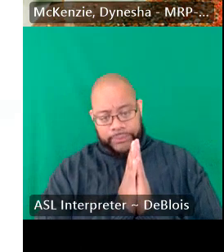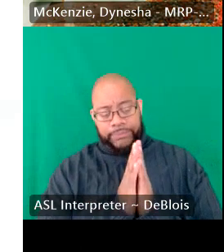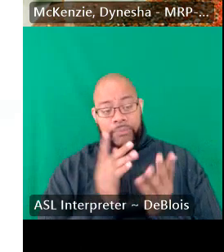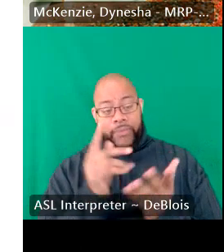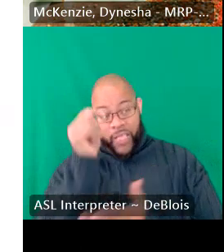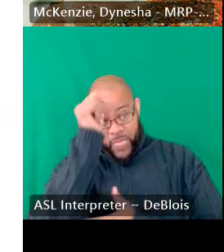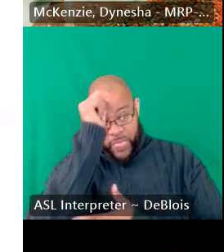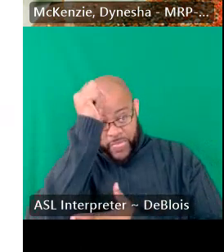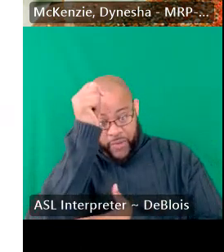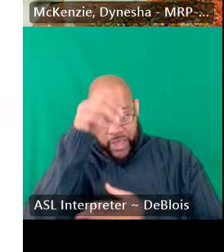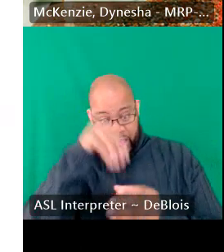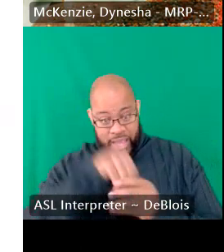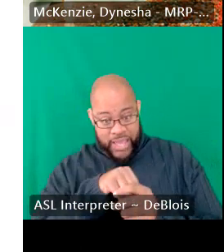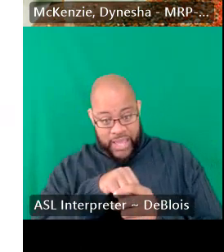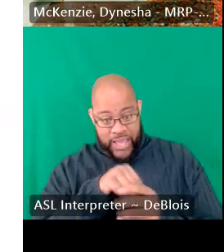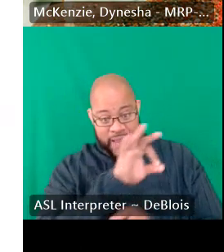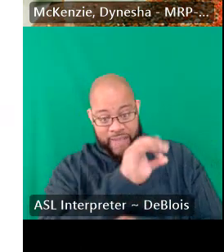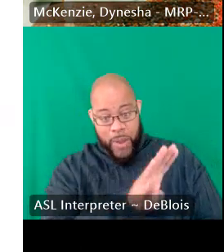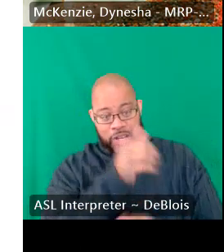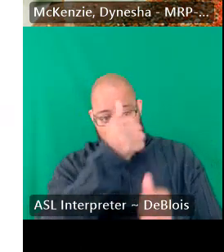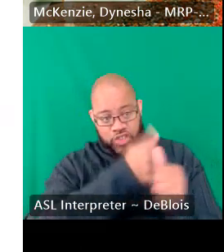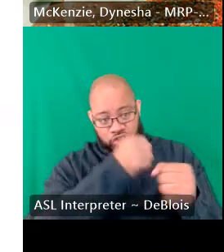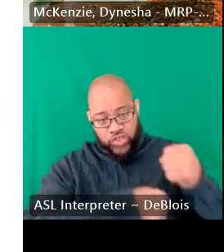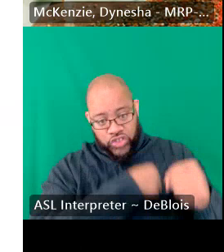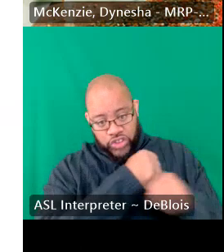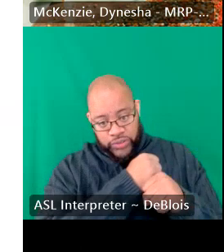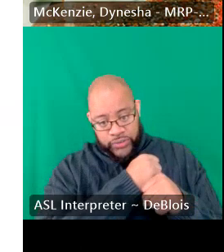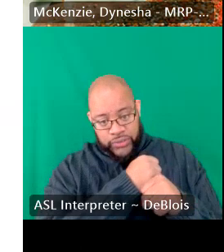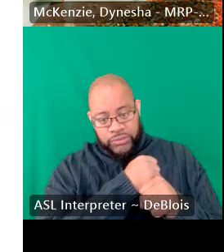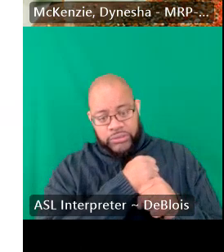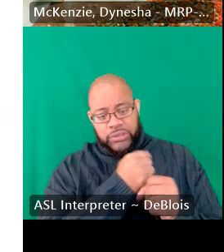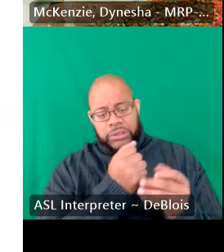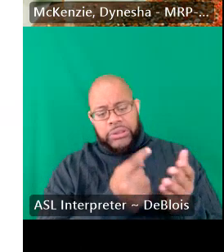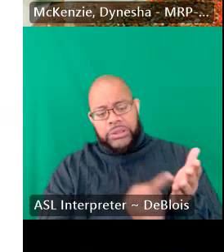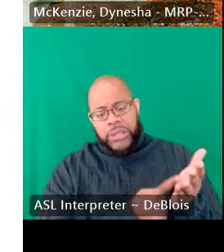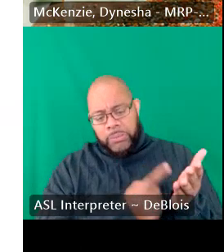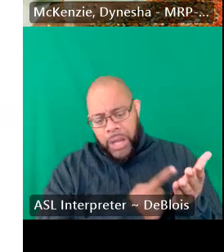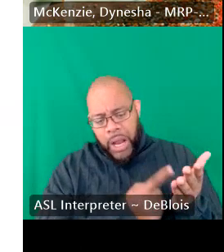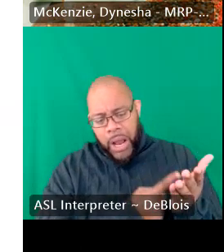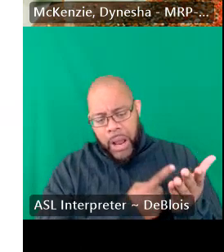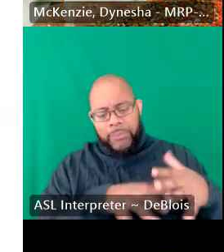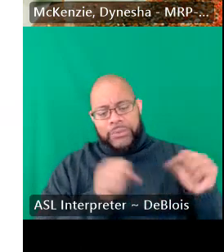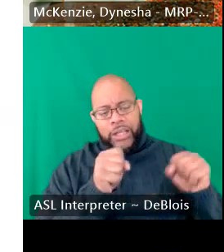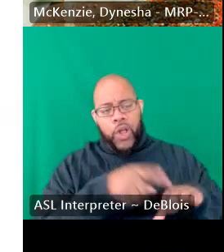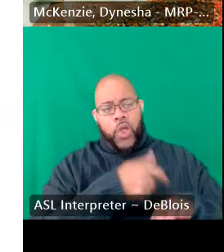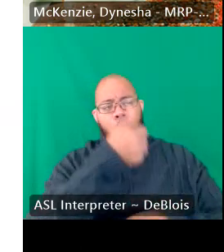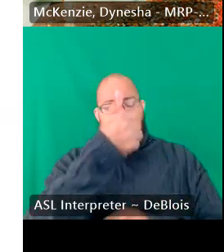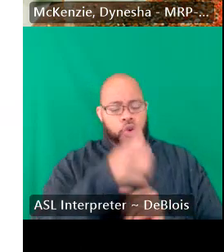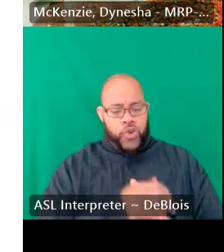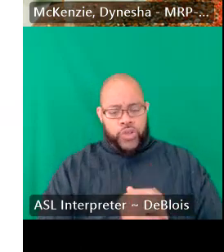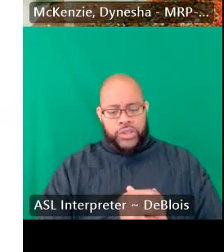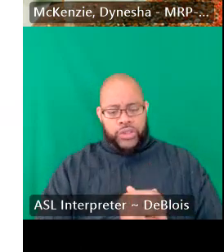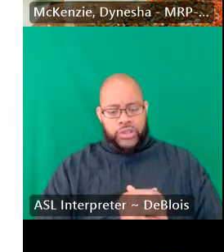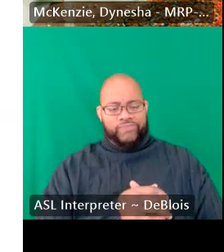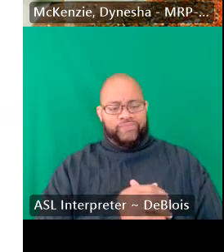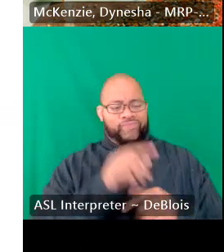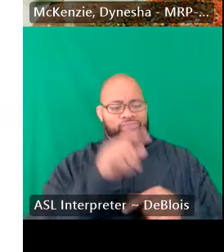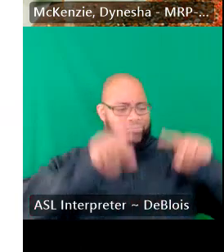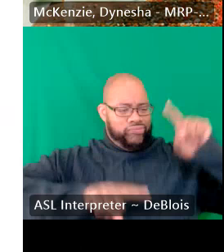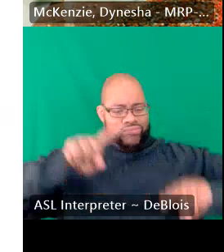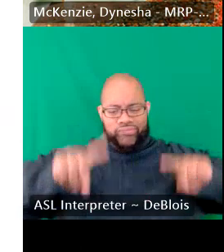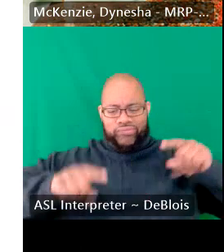in February of each year. Sometimes it takes a little longer for a wide variety of reasons.